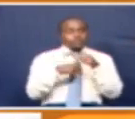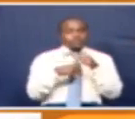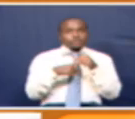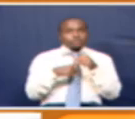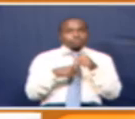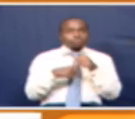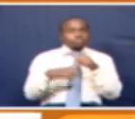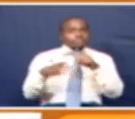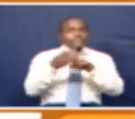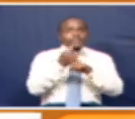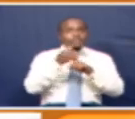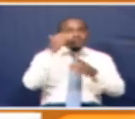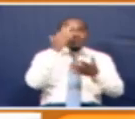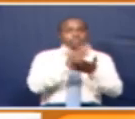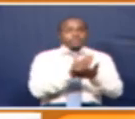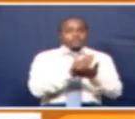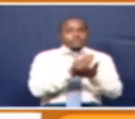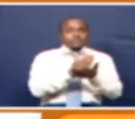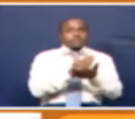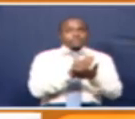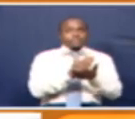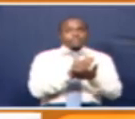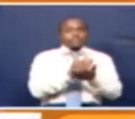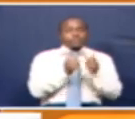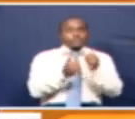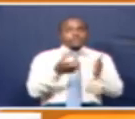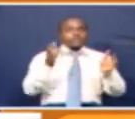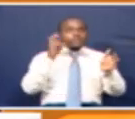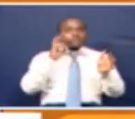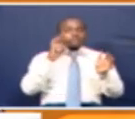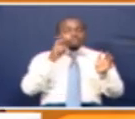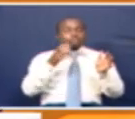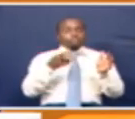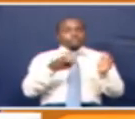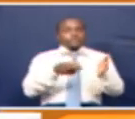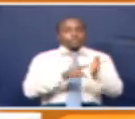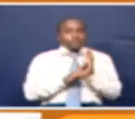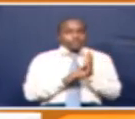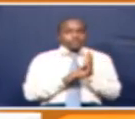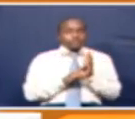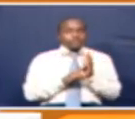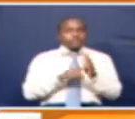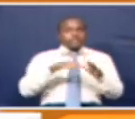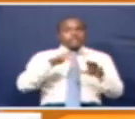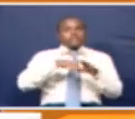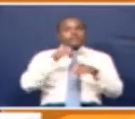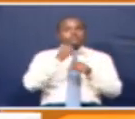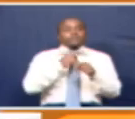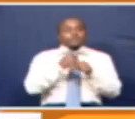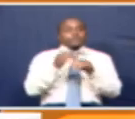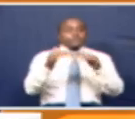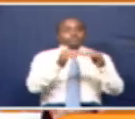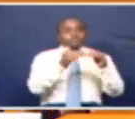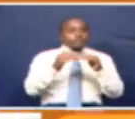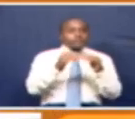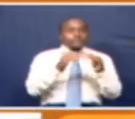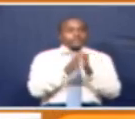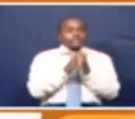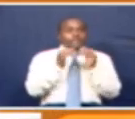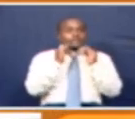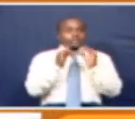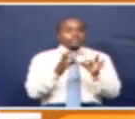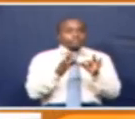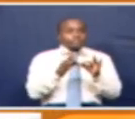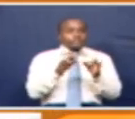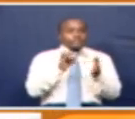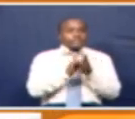the credibility, the legitimacy that is required, the threshold in a functioning democracy, and if it is that easy